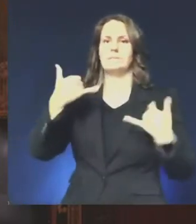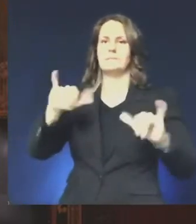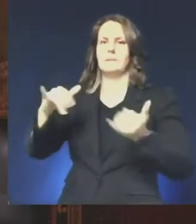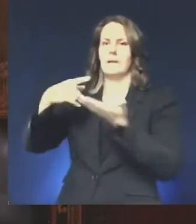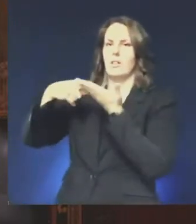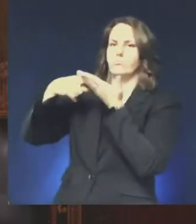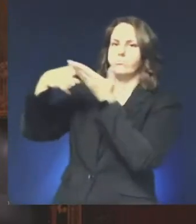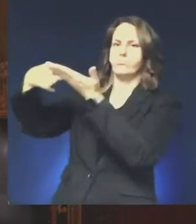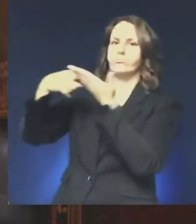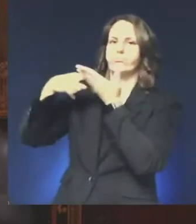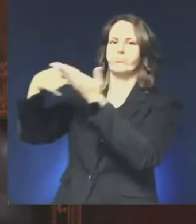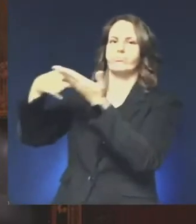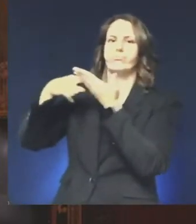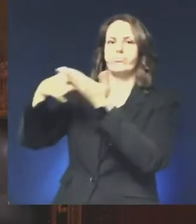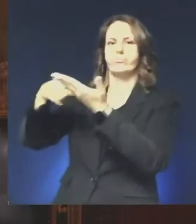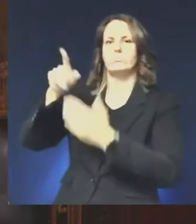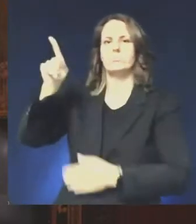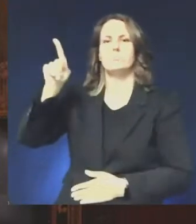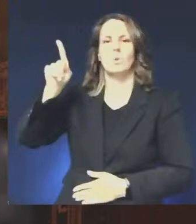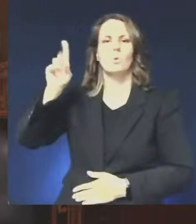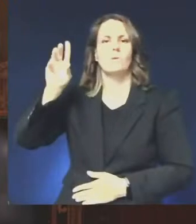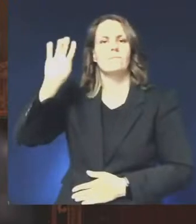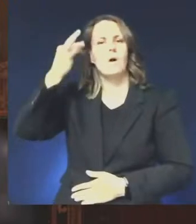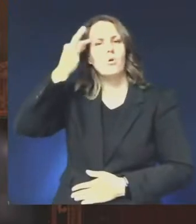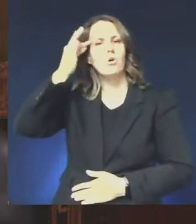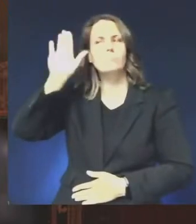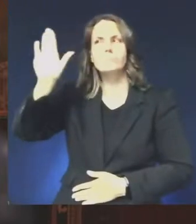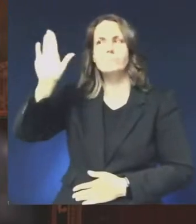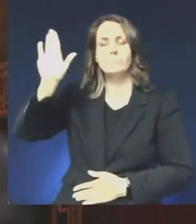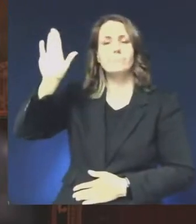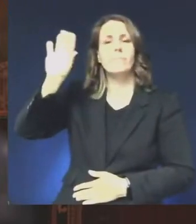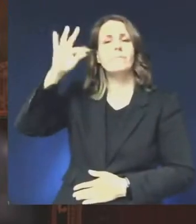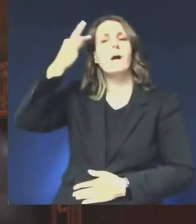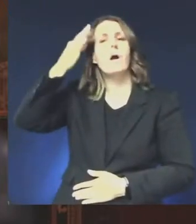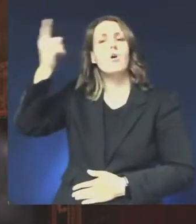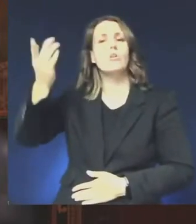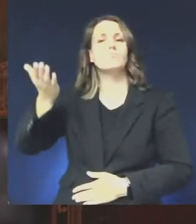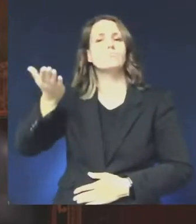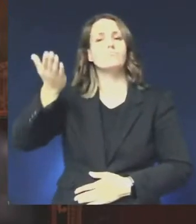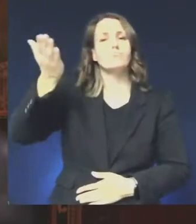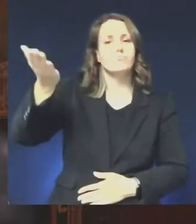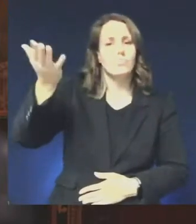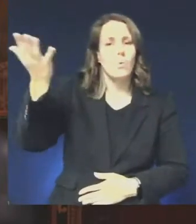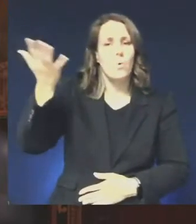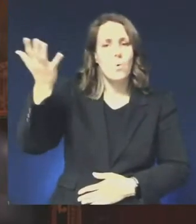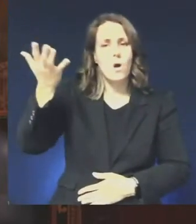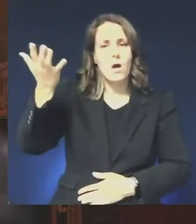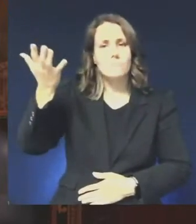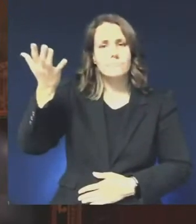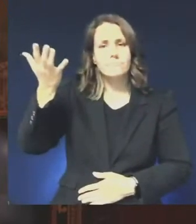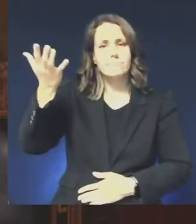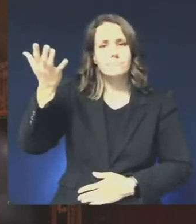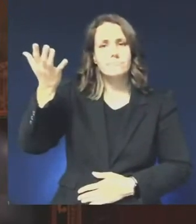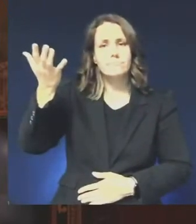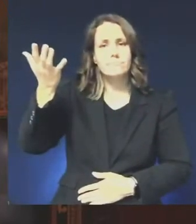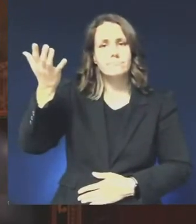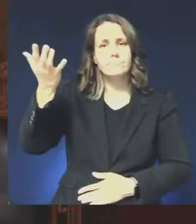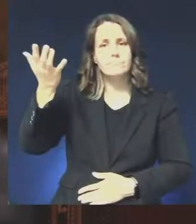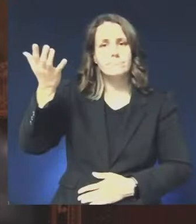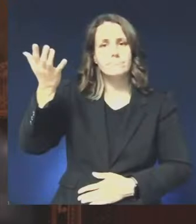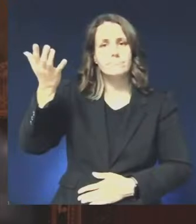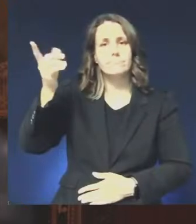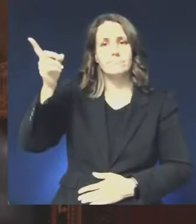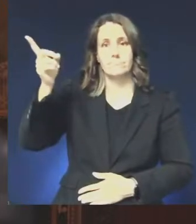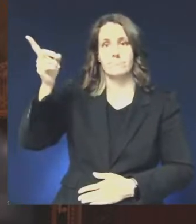doses, possibly very soon. The rationale for this is that some patients with weak immune systems, and this has been best studied